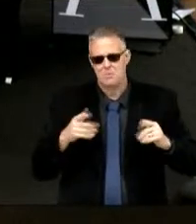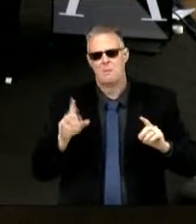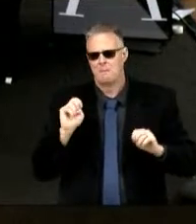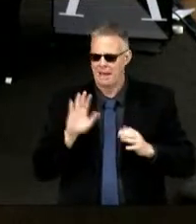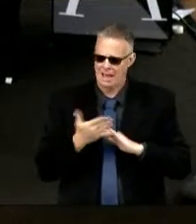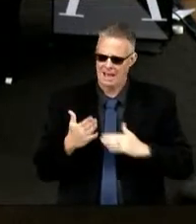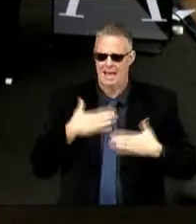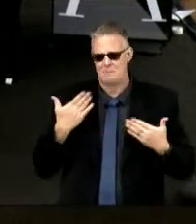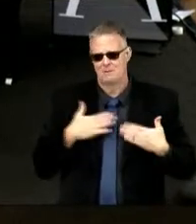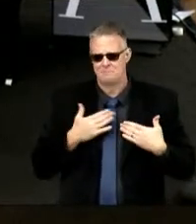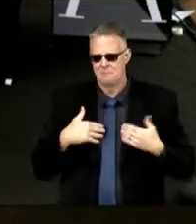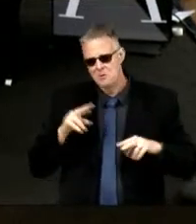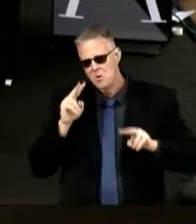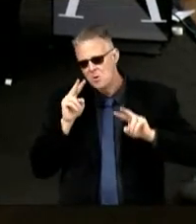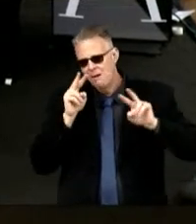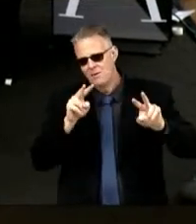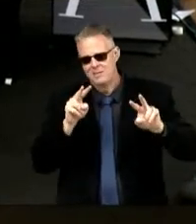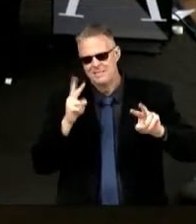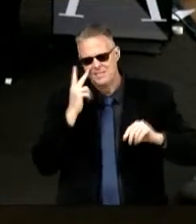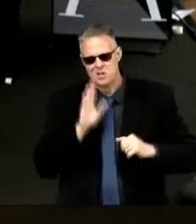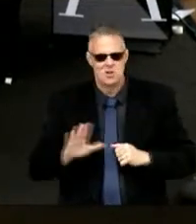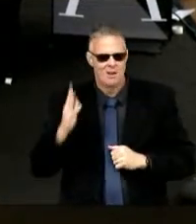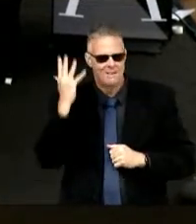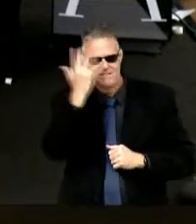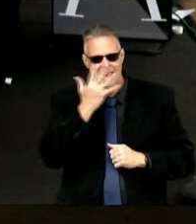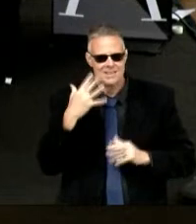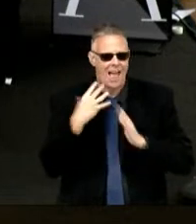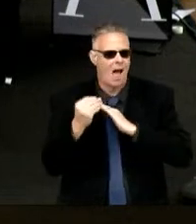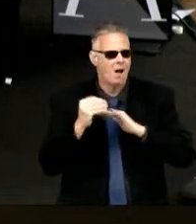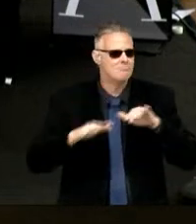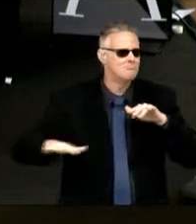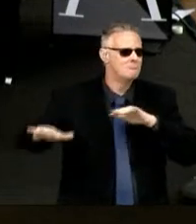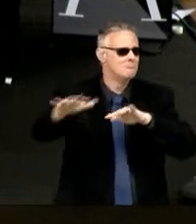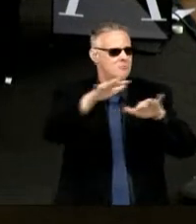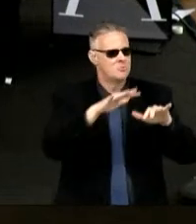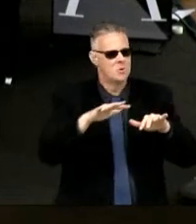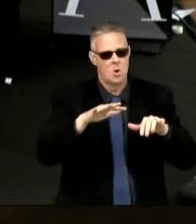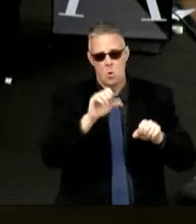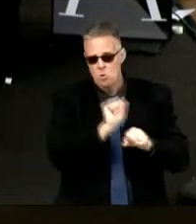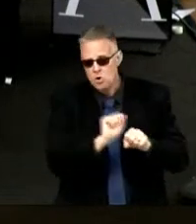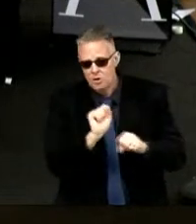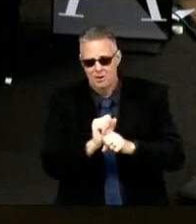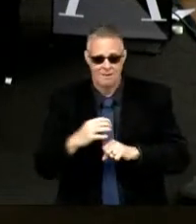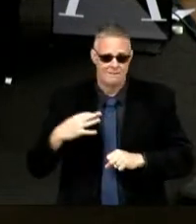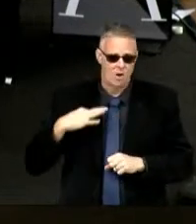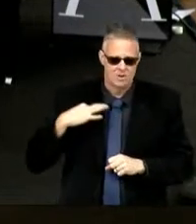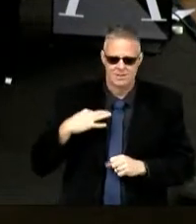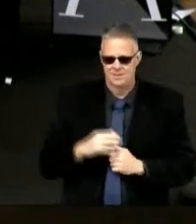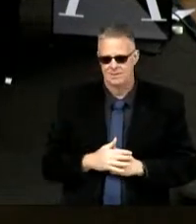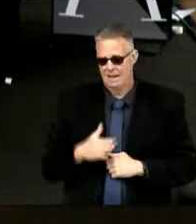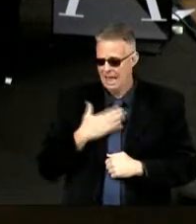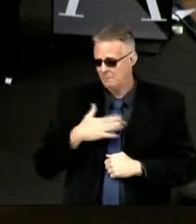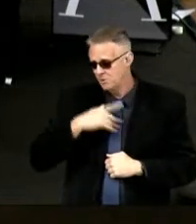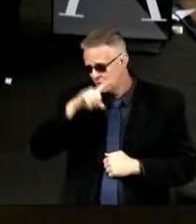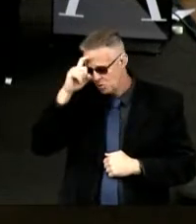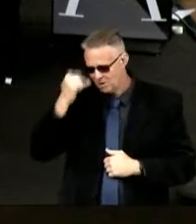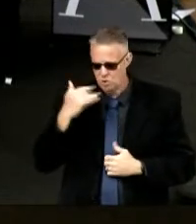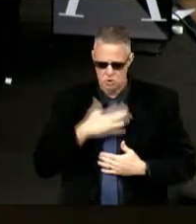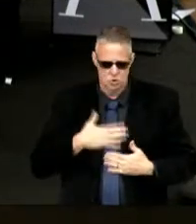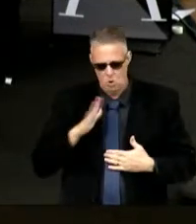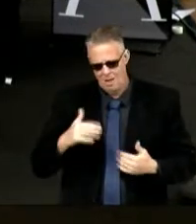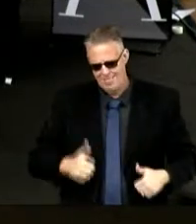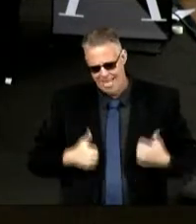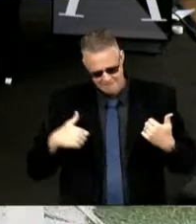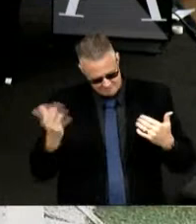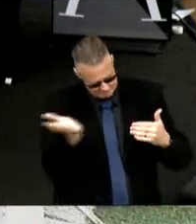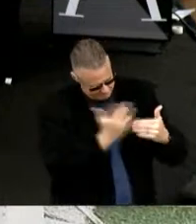you can be. I'm really looking forward to seeing all your faces as a community, working or volunteering. Happy summer, now enjoy the rest of your